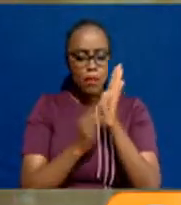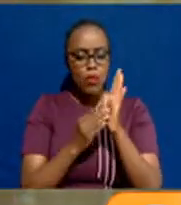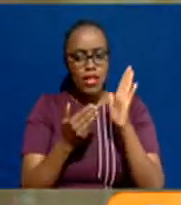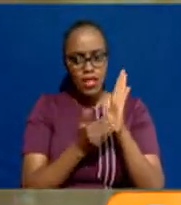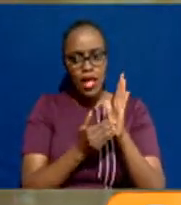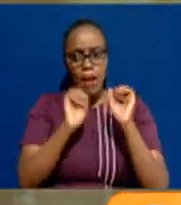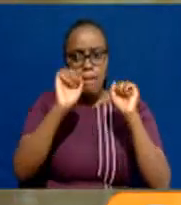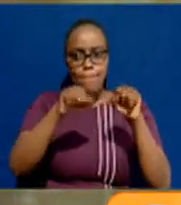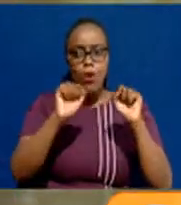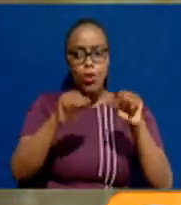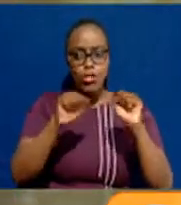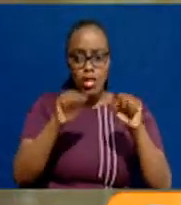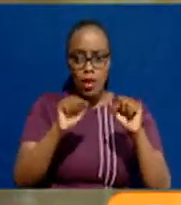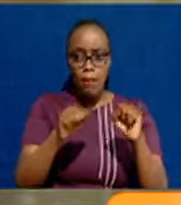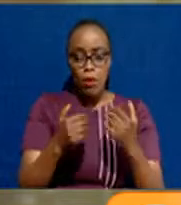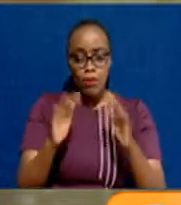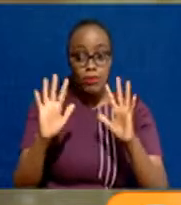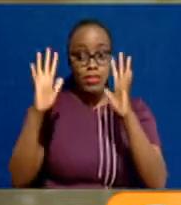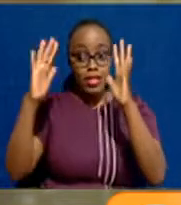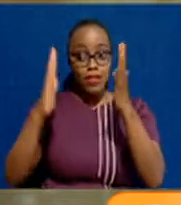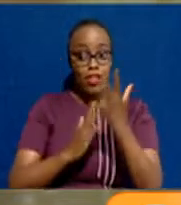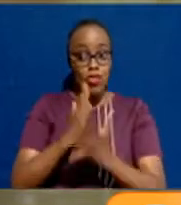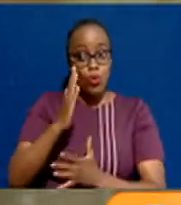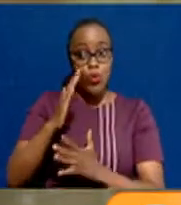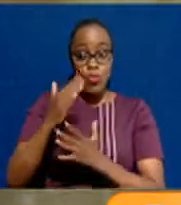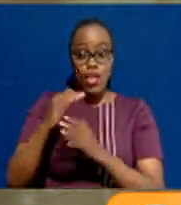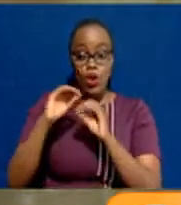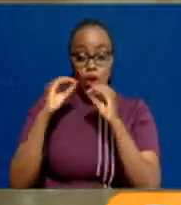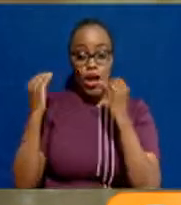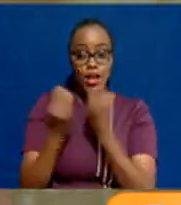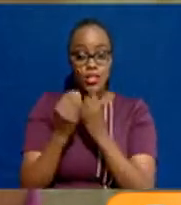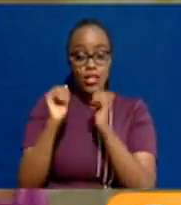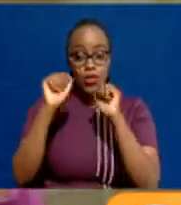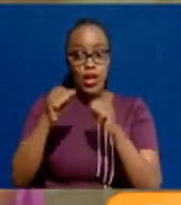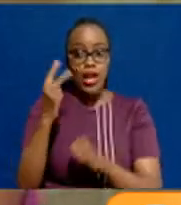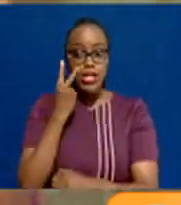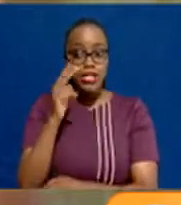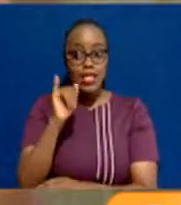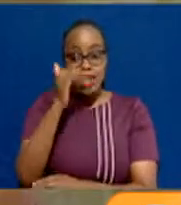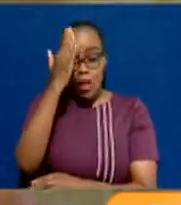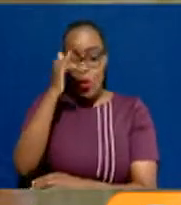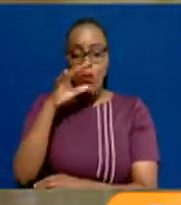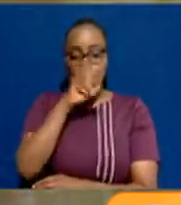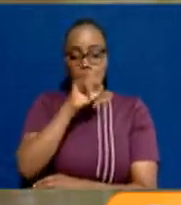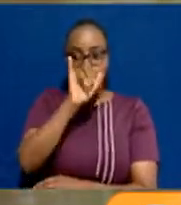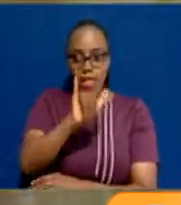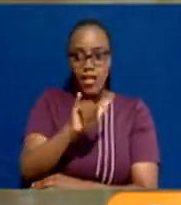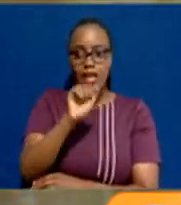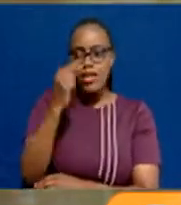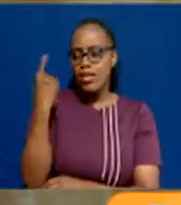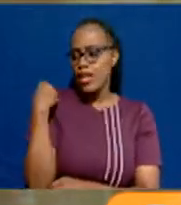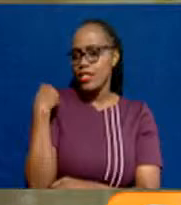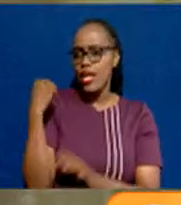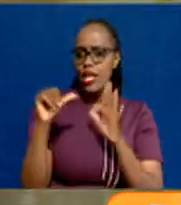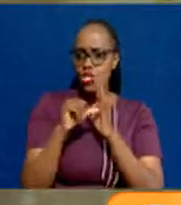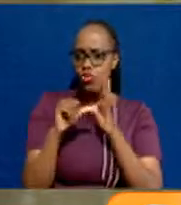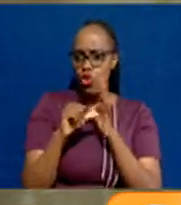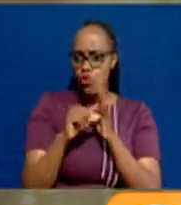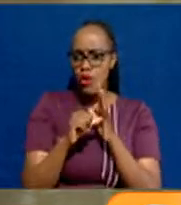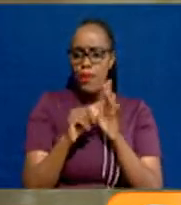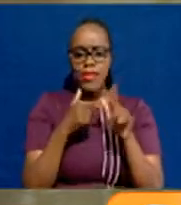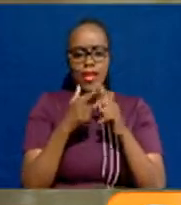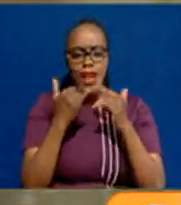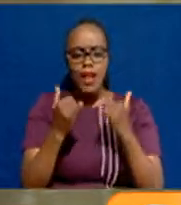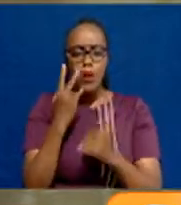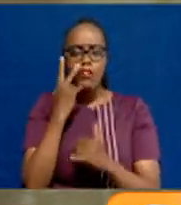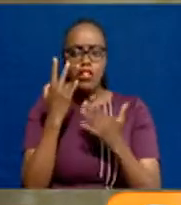can actually be celebrated by the organization, and you can be able to see that. Because lack of that, which was the yesterday problem, is where we